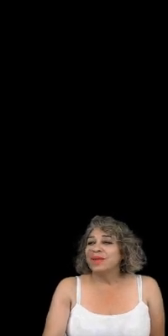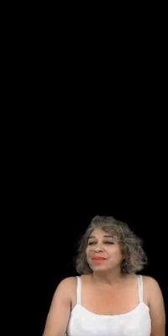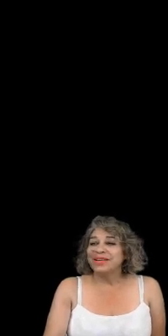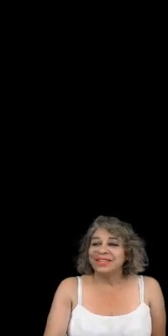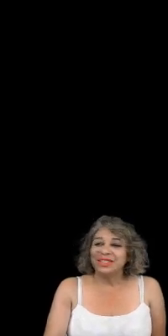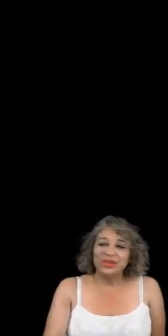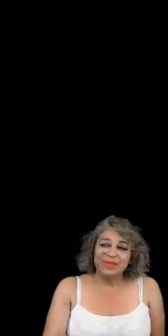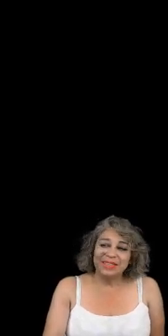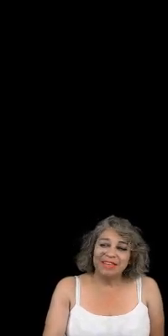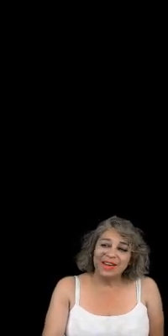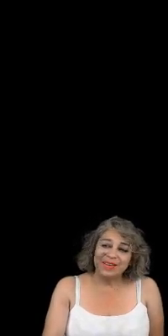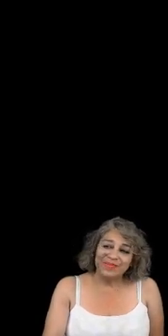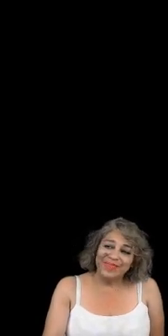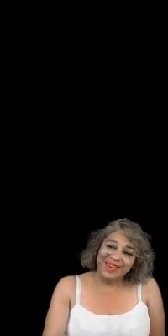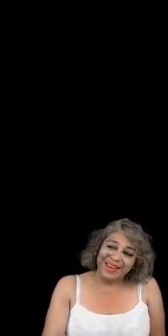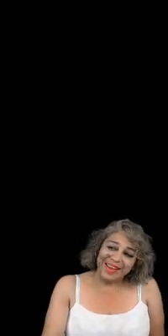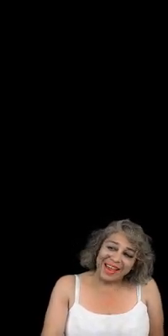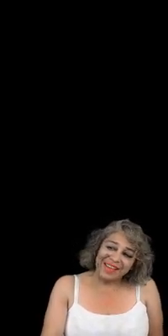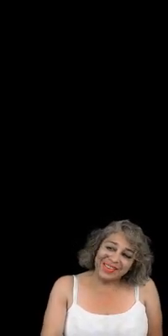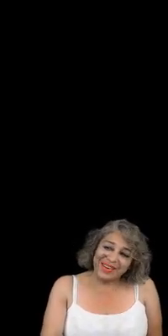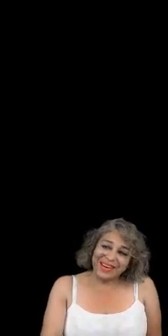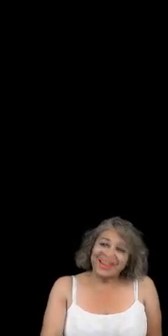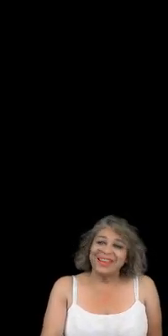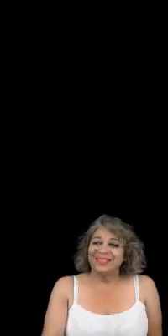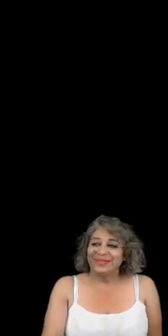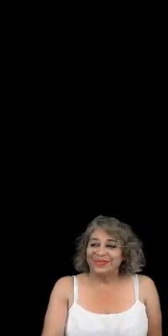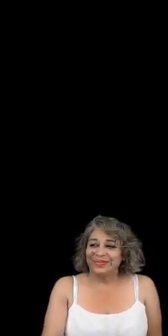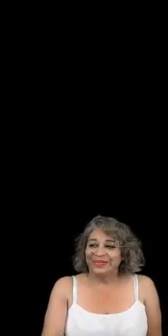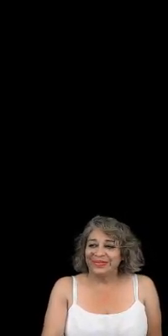more but I'm gonna just do them as I find them have a great day